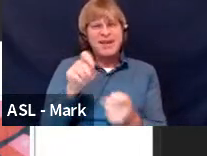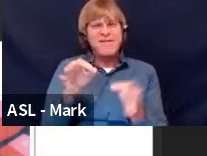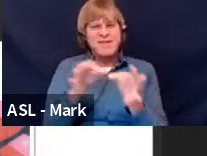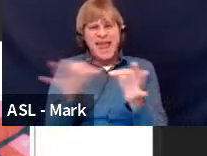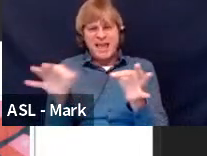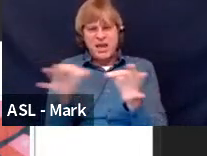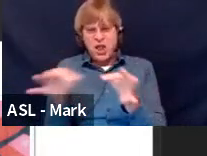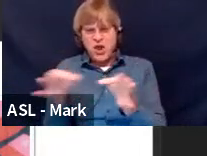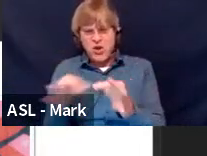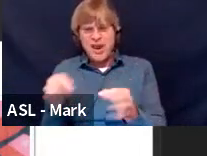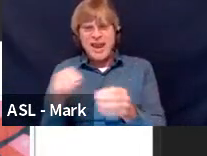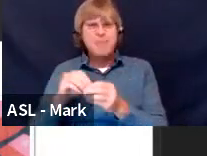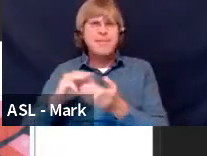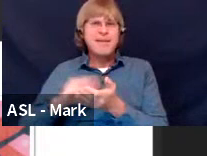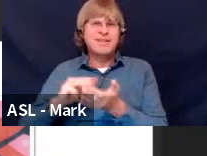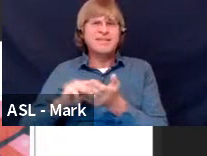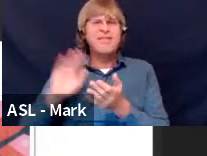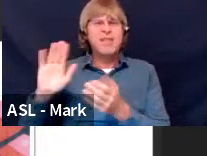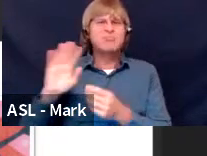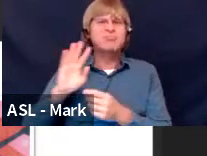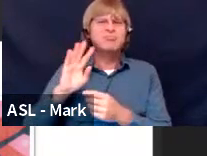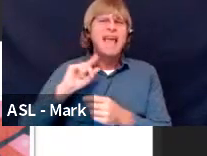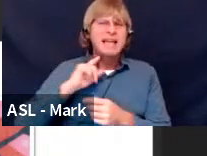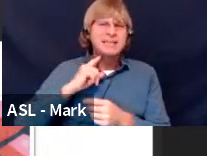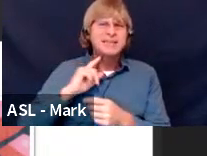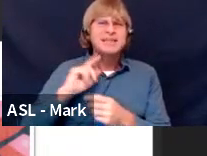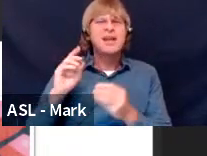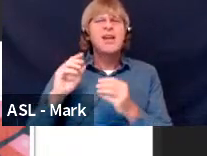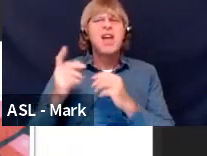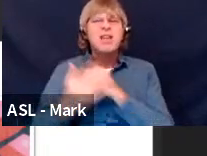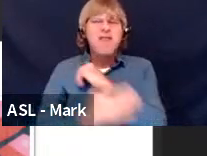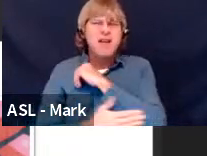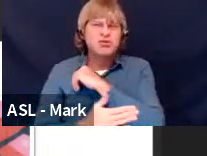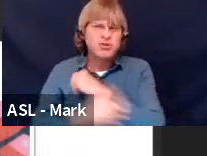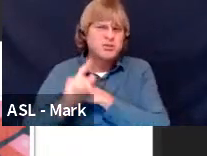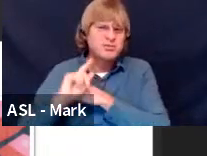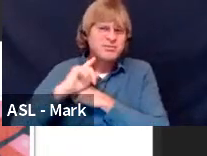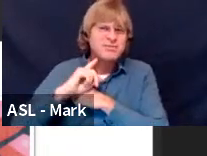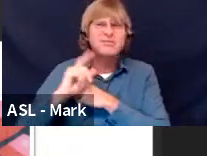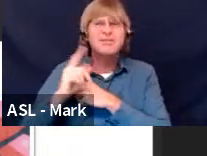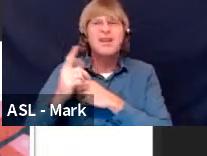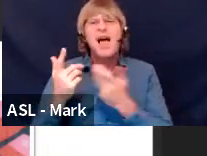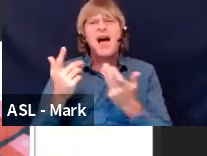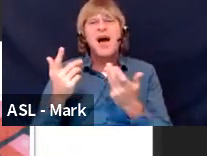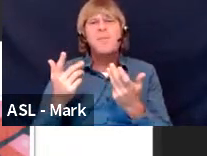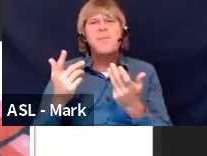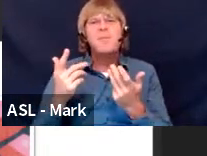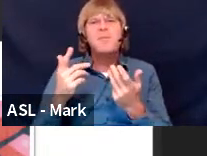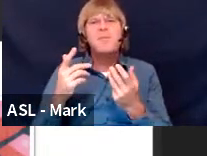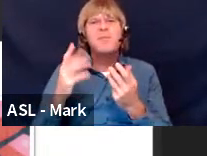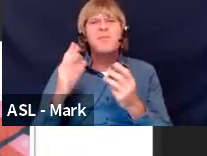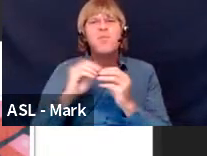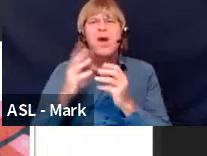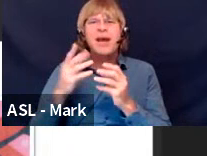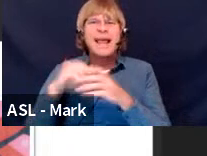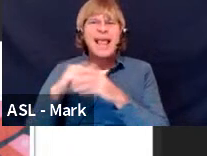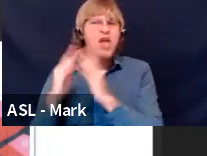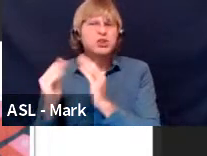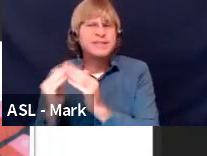vernacular that's here in Memphis. It's a little bit country, it's a little bit inner